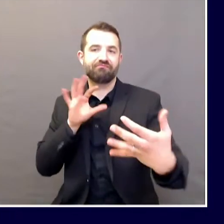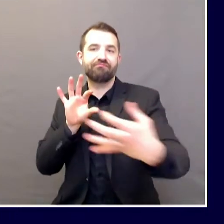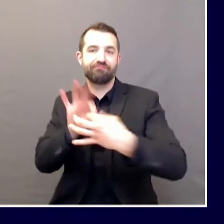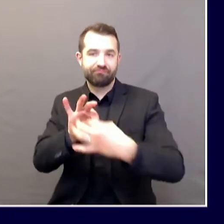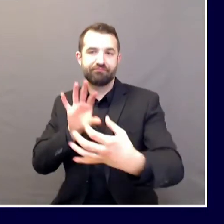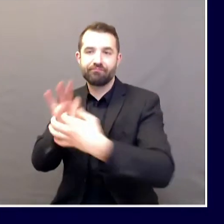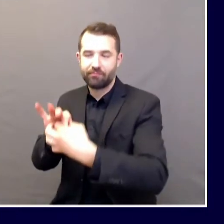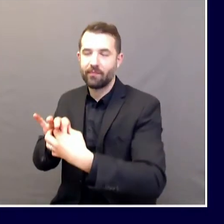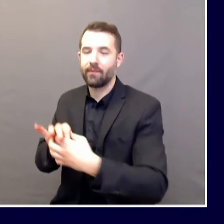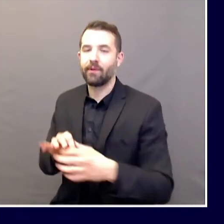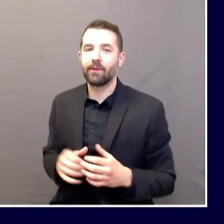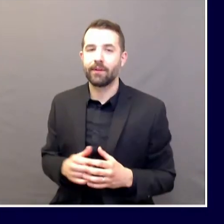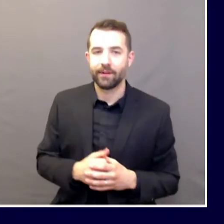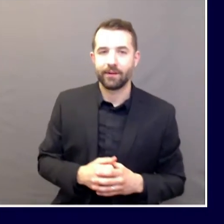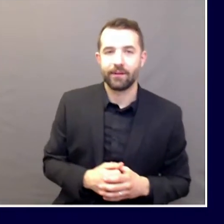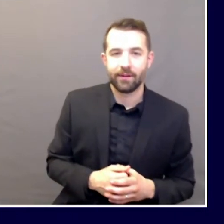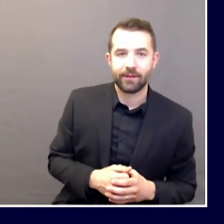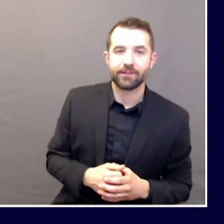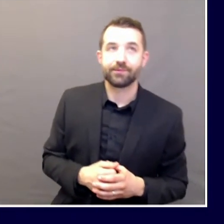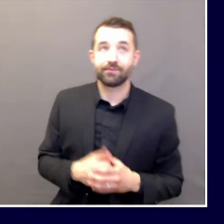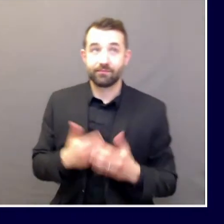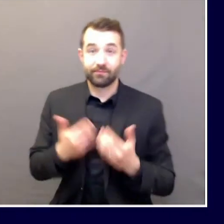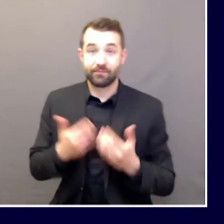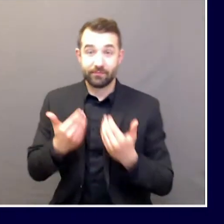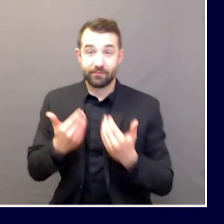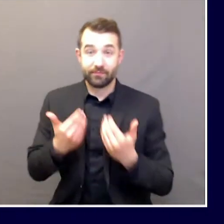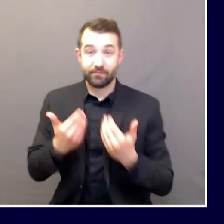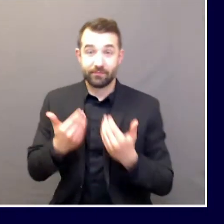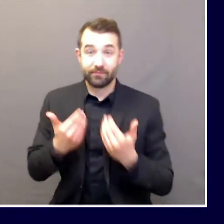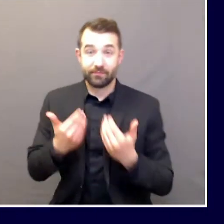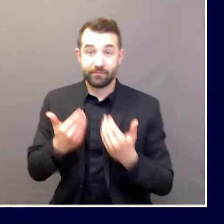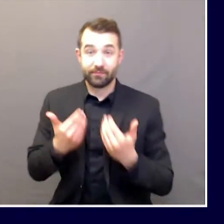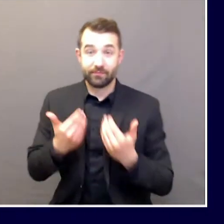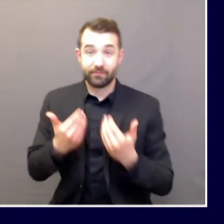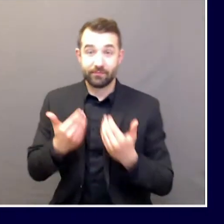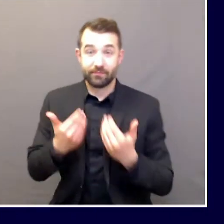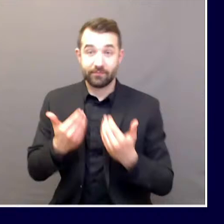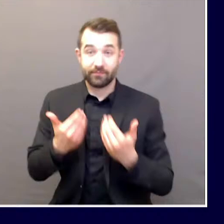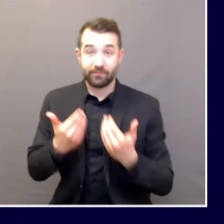a lot of fluency with their existing platform. Some